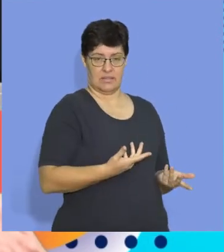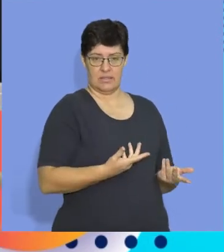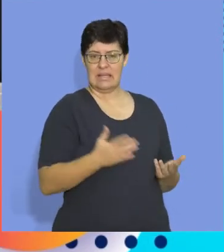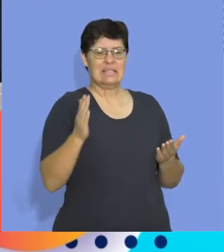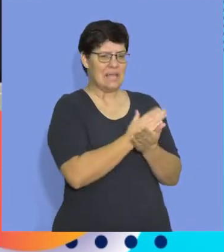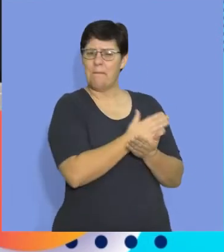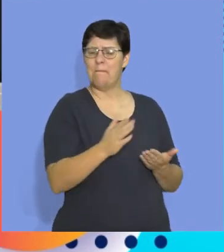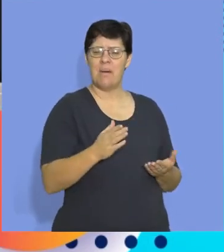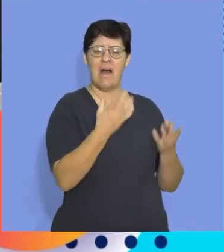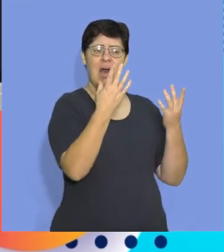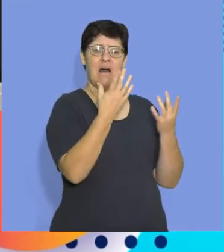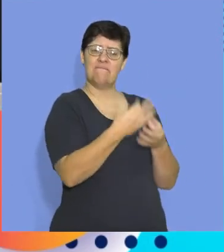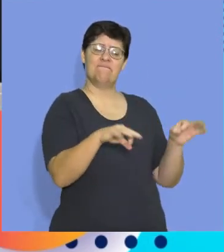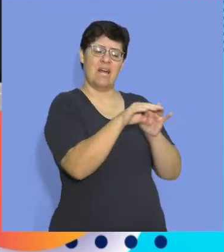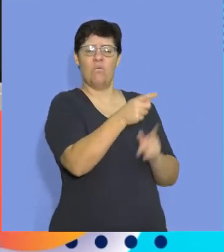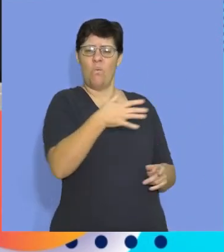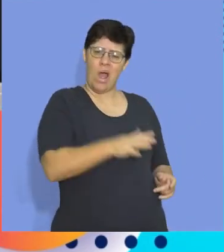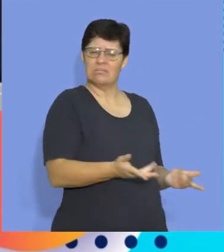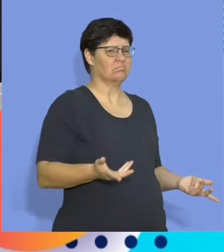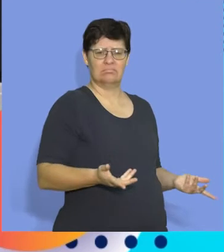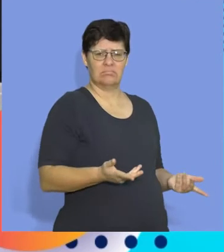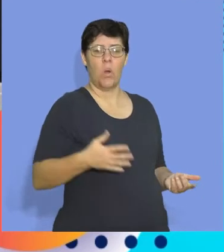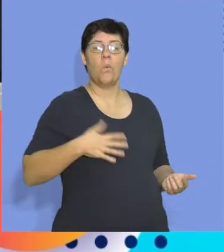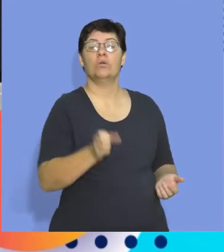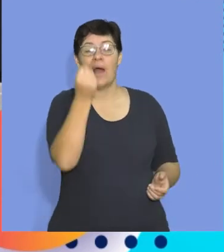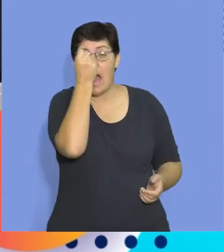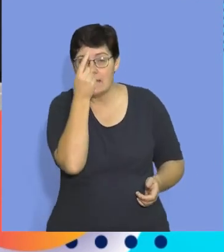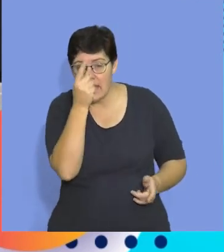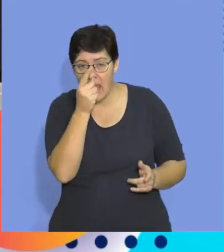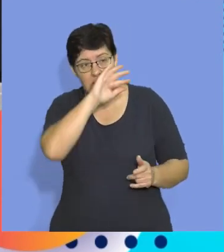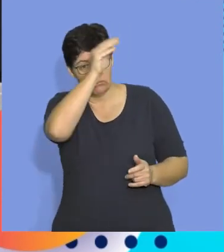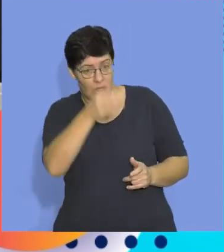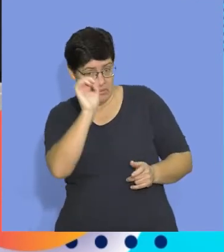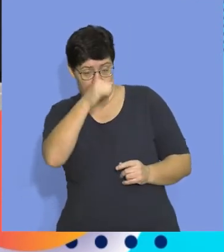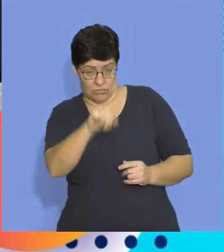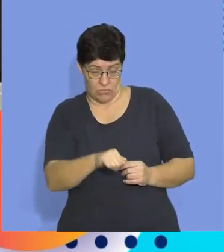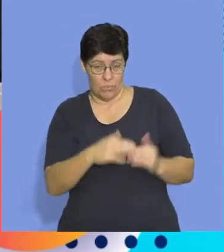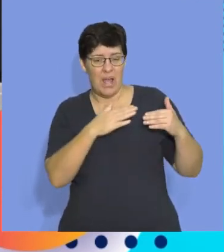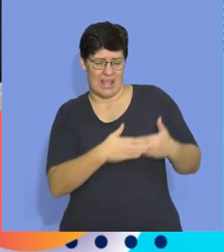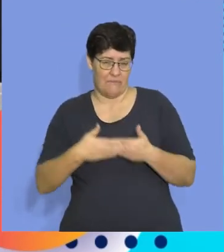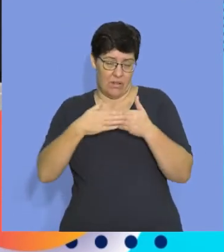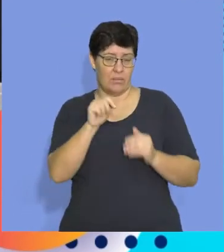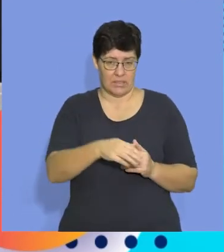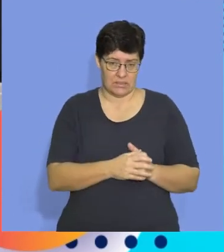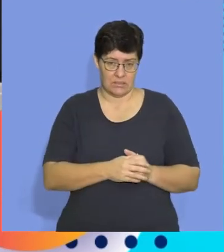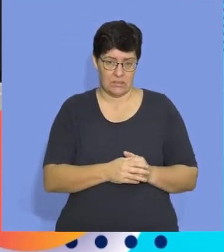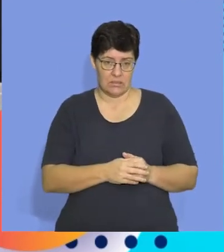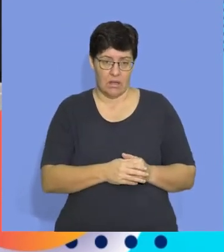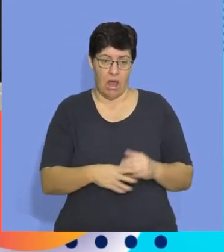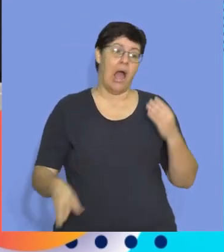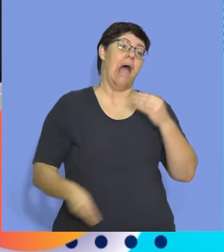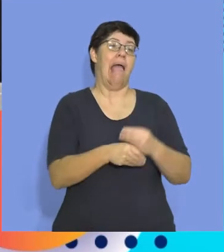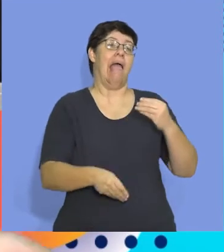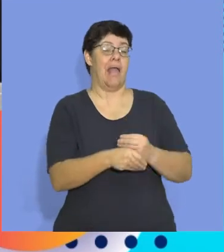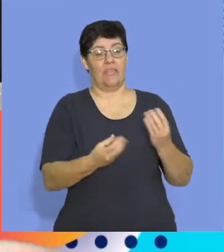the values. All they want to know is, do you understand the shape? So be careful. Don't put extra stuff on the graph